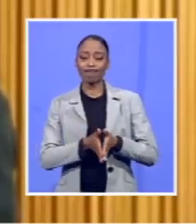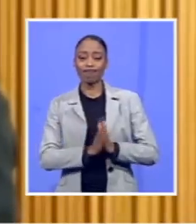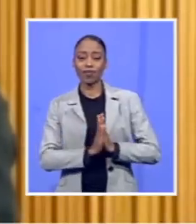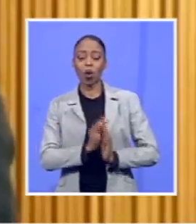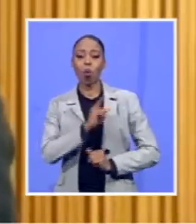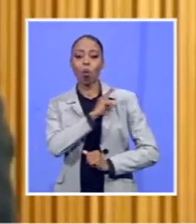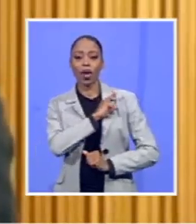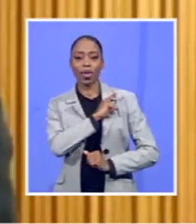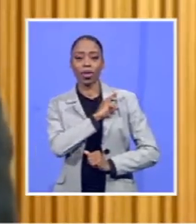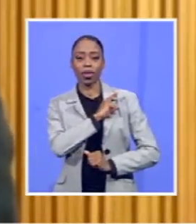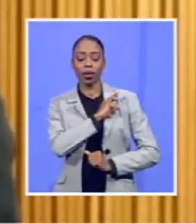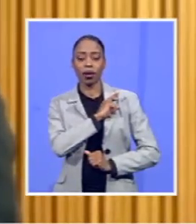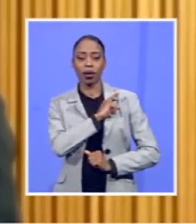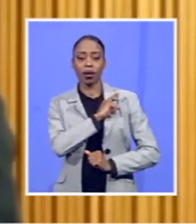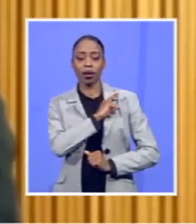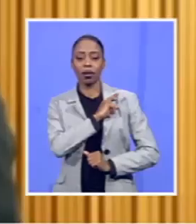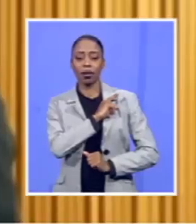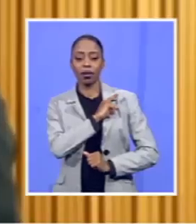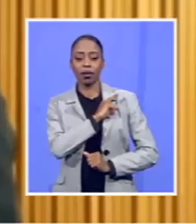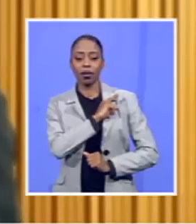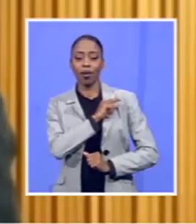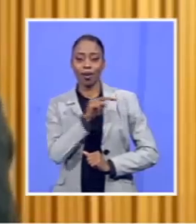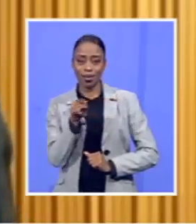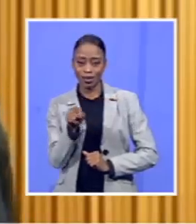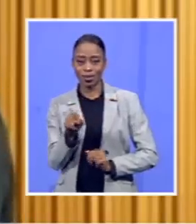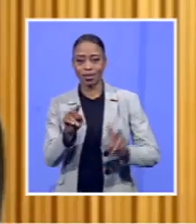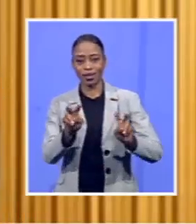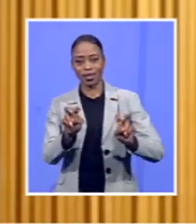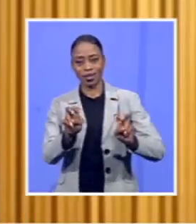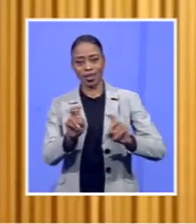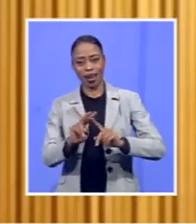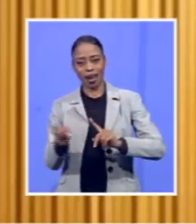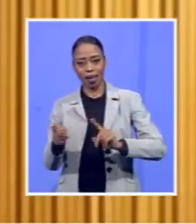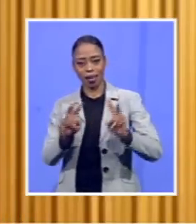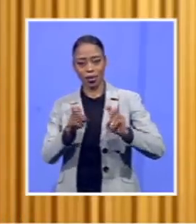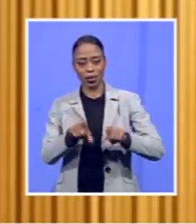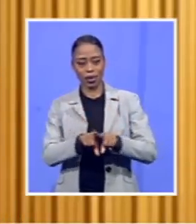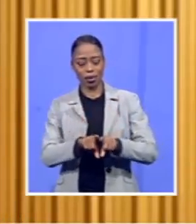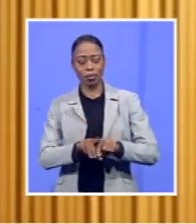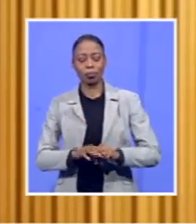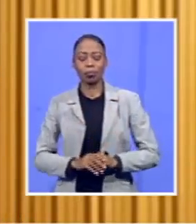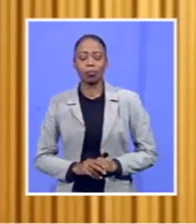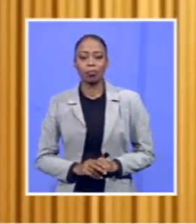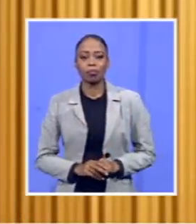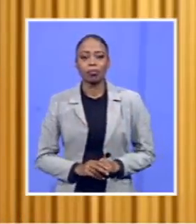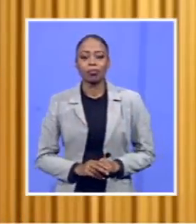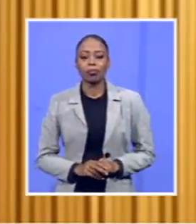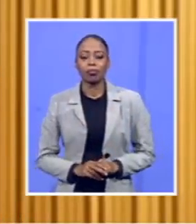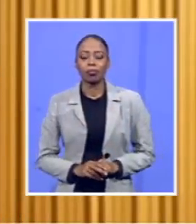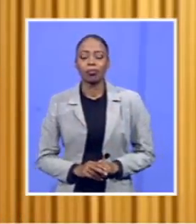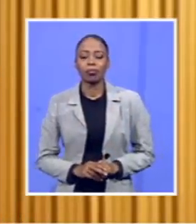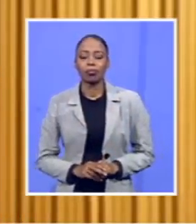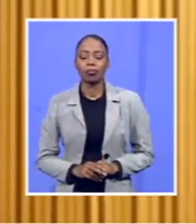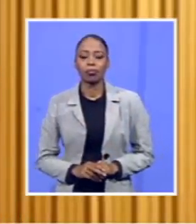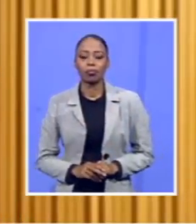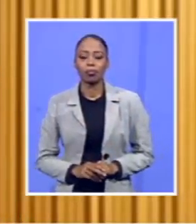particularly or specifically on this issue and other issues, but on this issue of when the proceedings started.